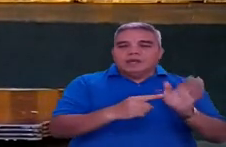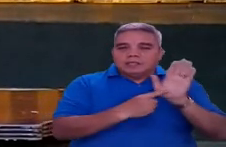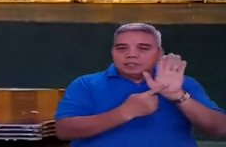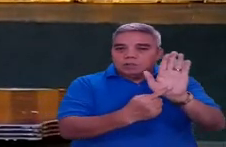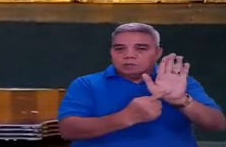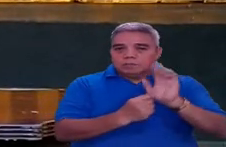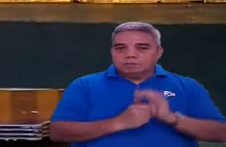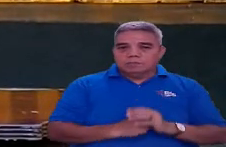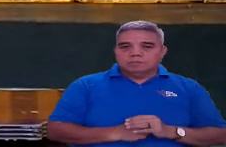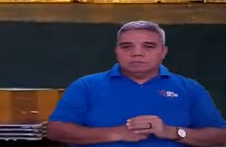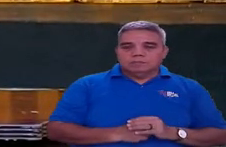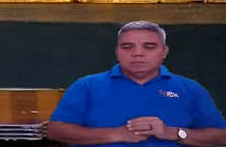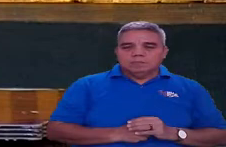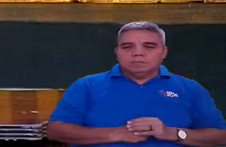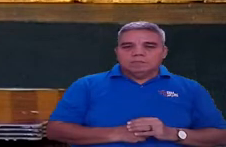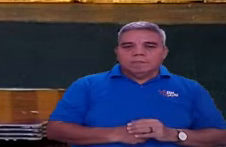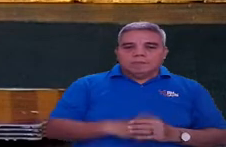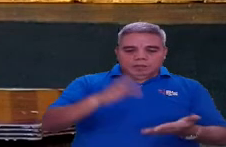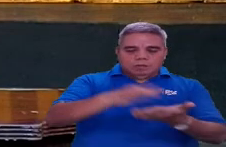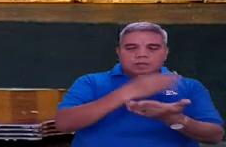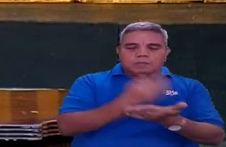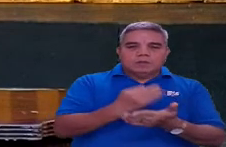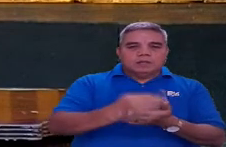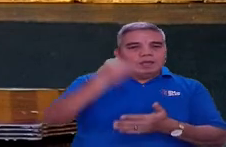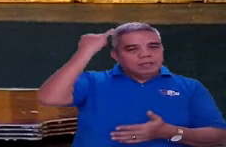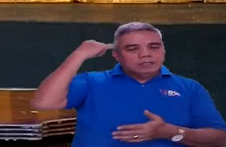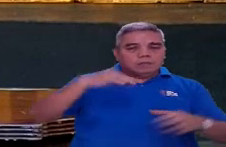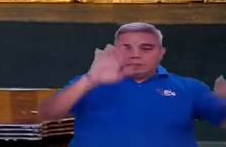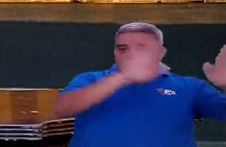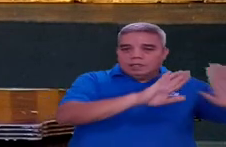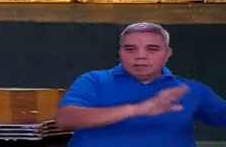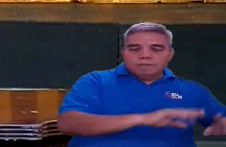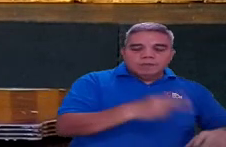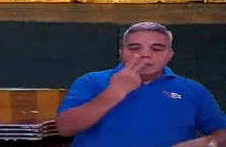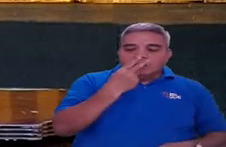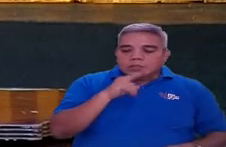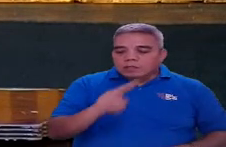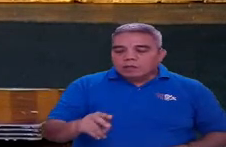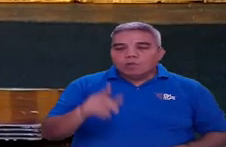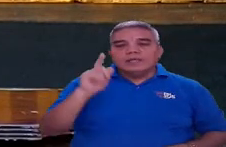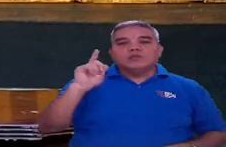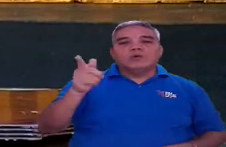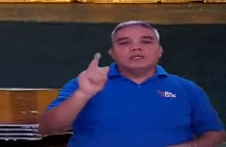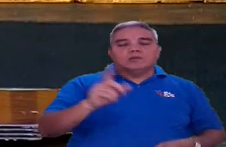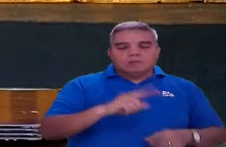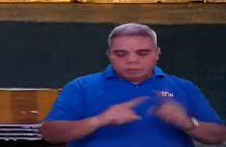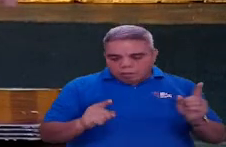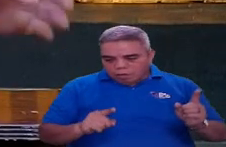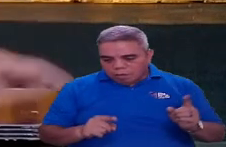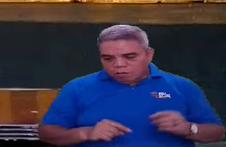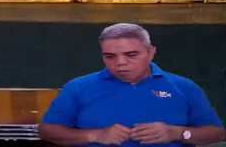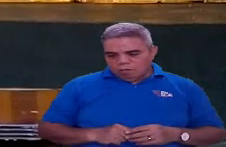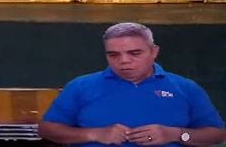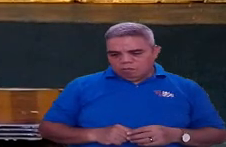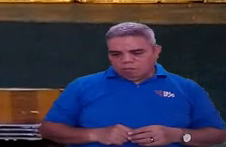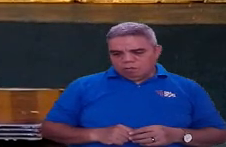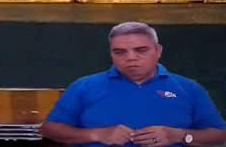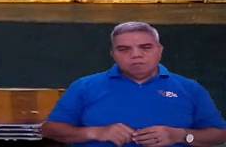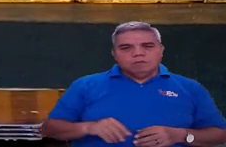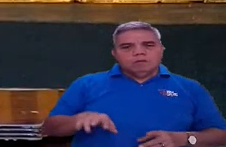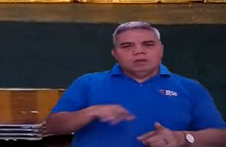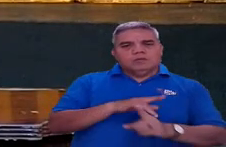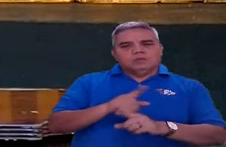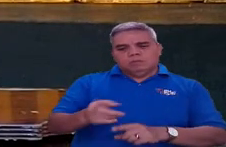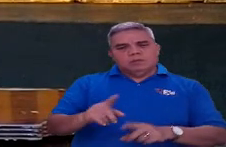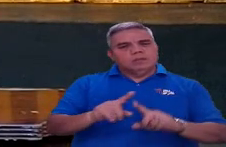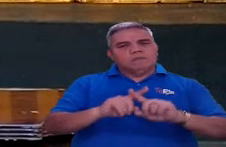there, offering yesterday or Sunday, ay only 20 pesos. Sabi ko, I quickly have noticed